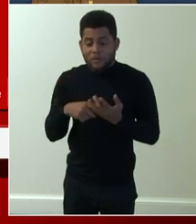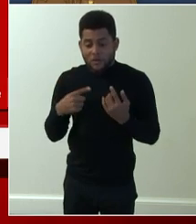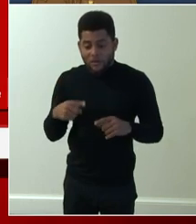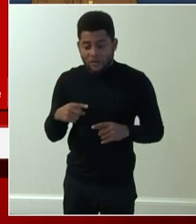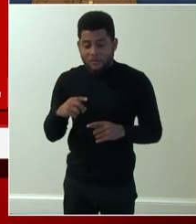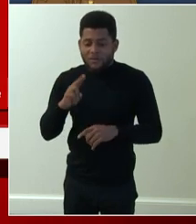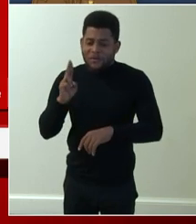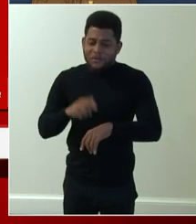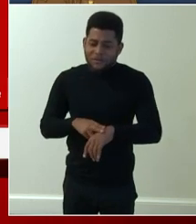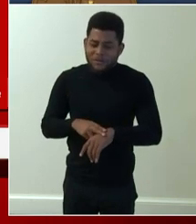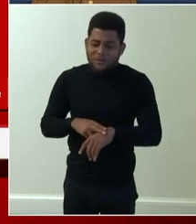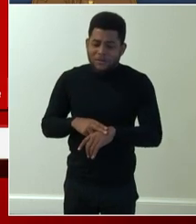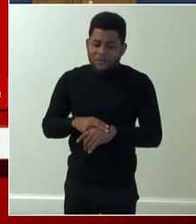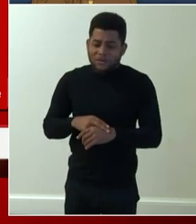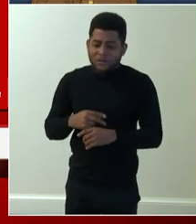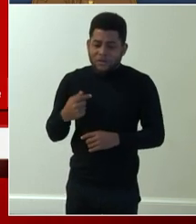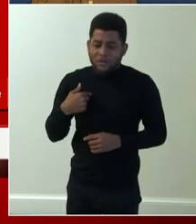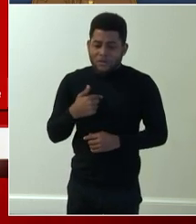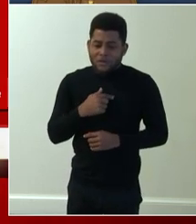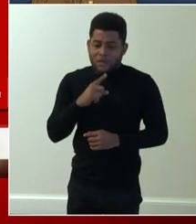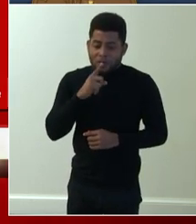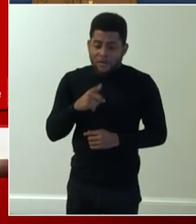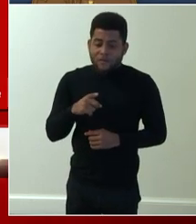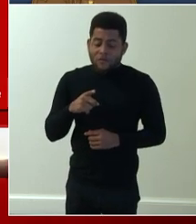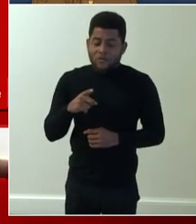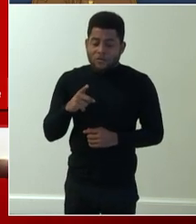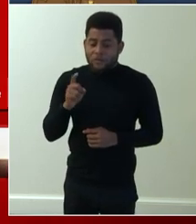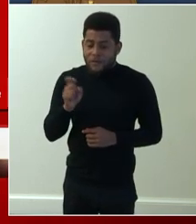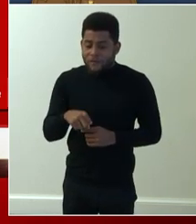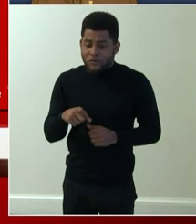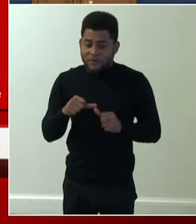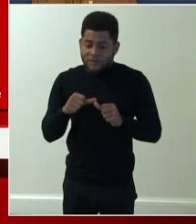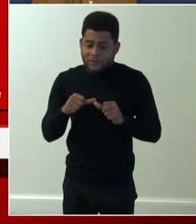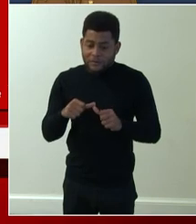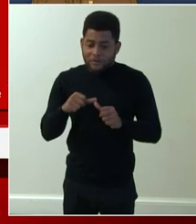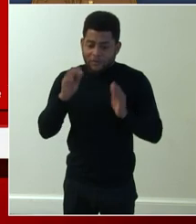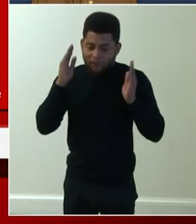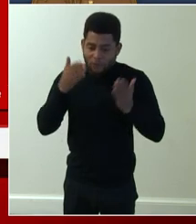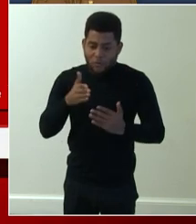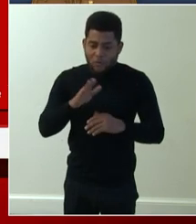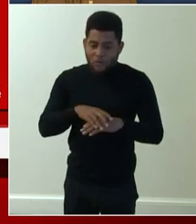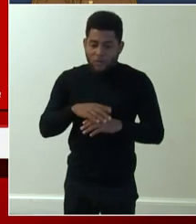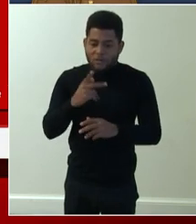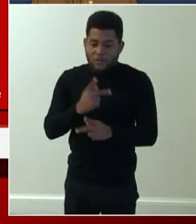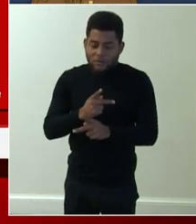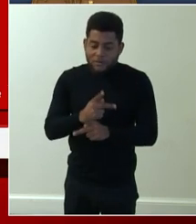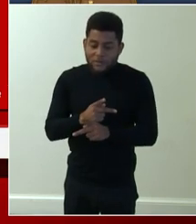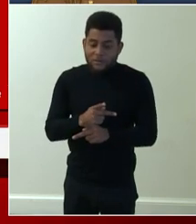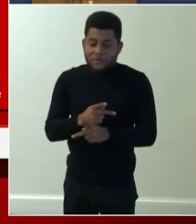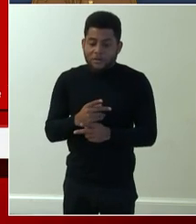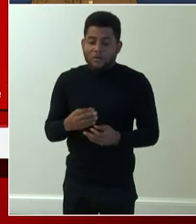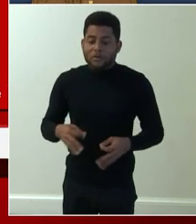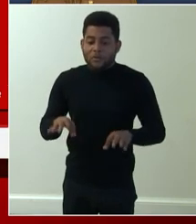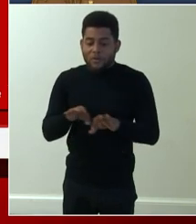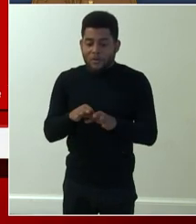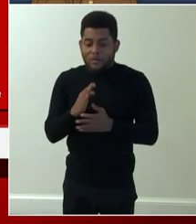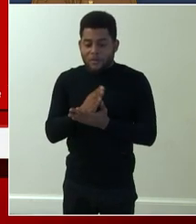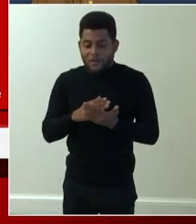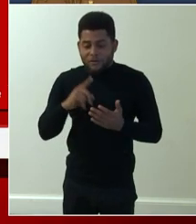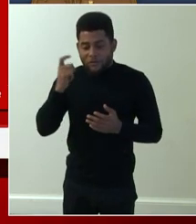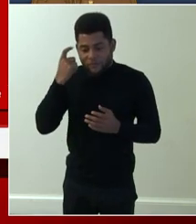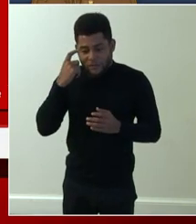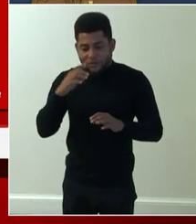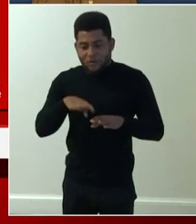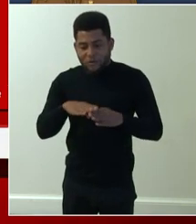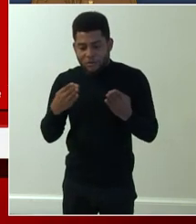nation. And we have to continue to focus on keeping the critical parts of our government open,